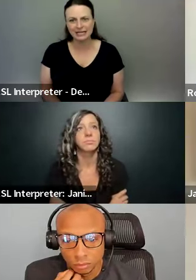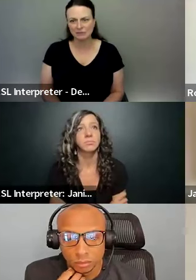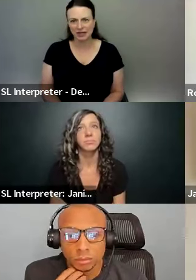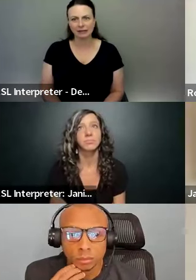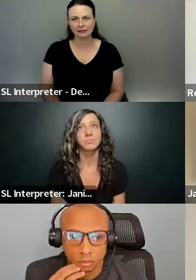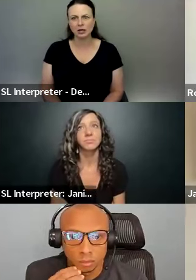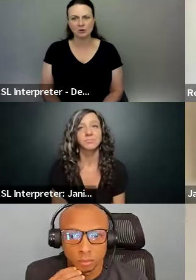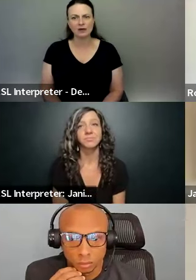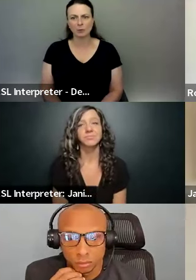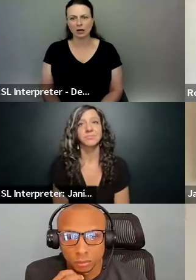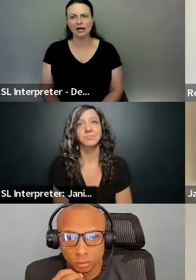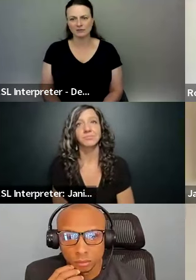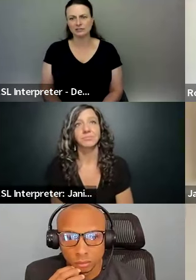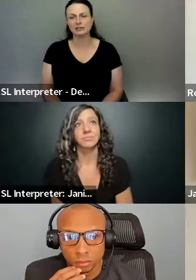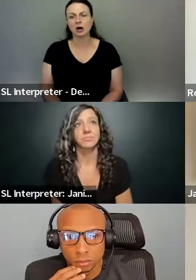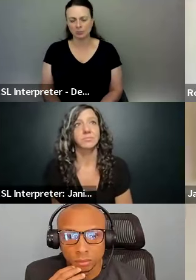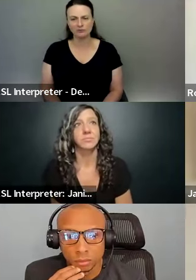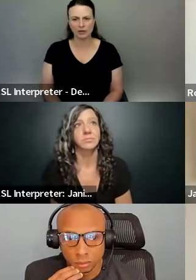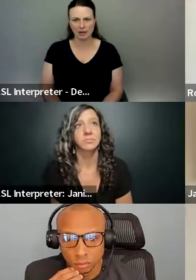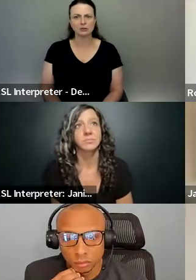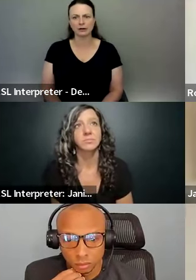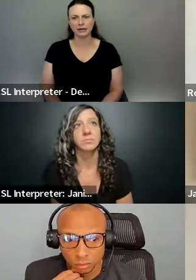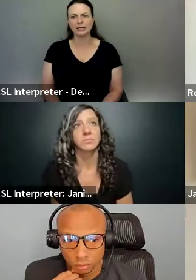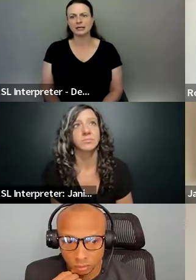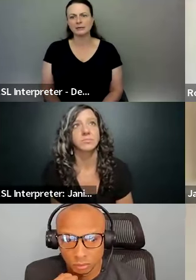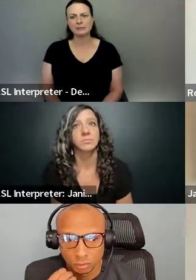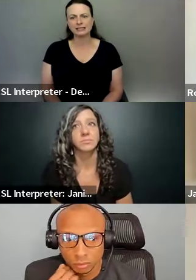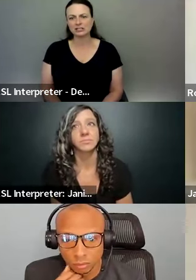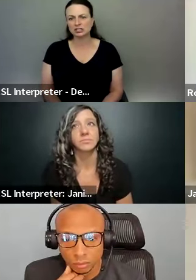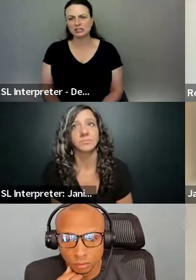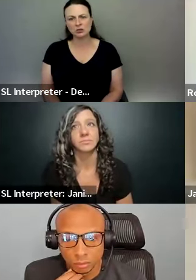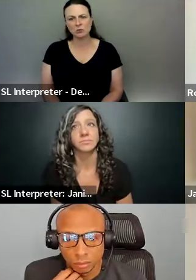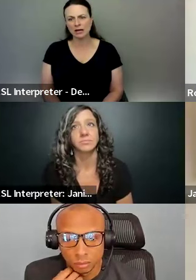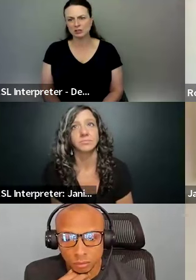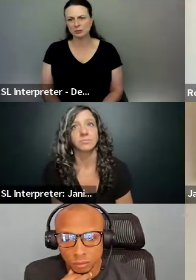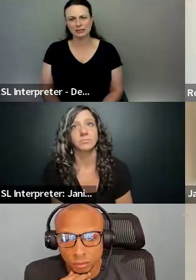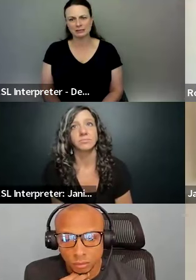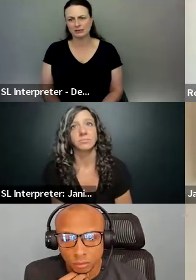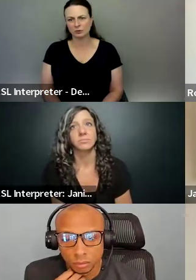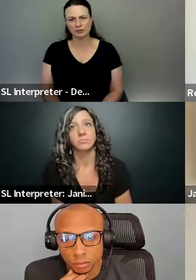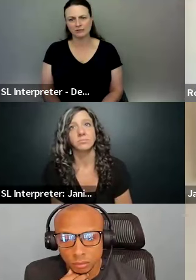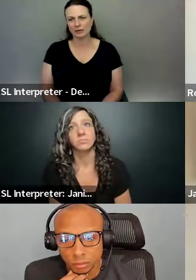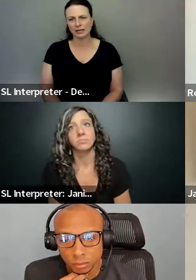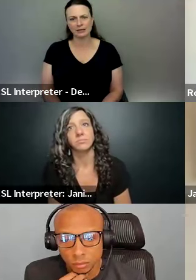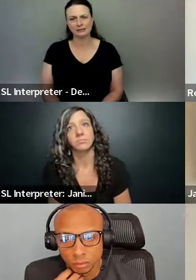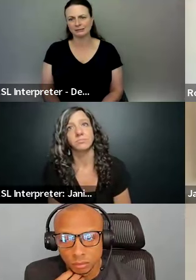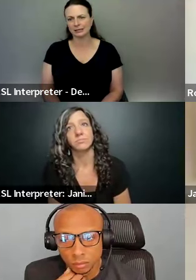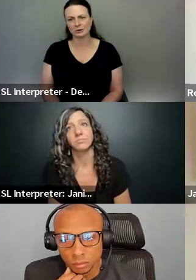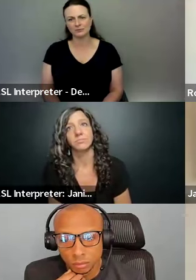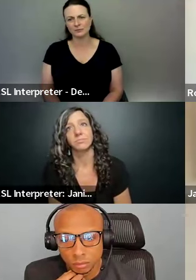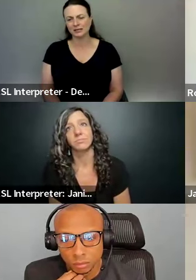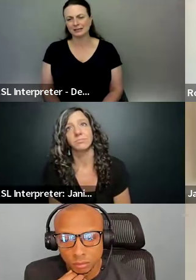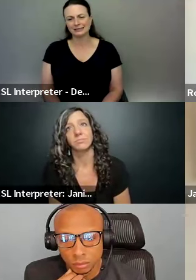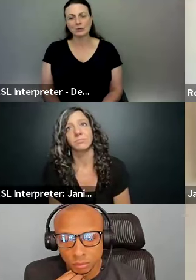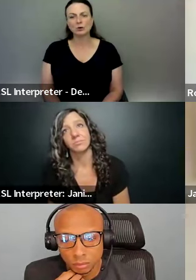signing the same thing. You know, we all have this common vocabulary because it's so much, because if we're making it, you